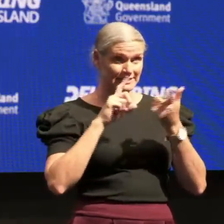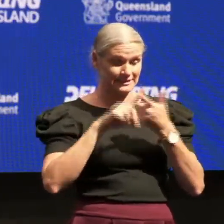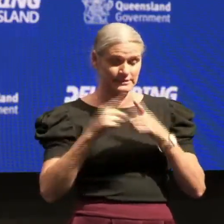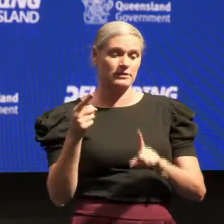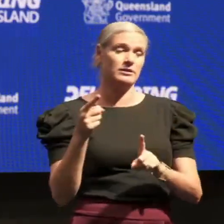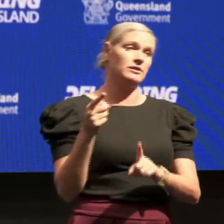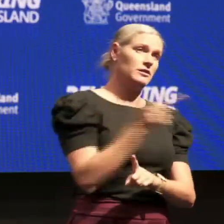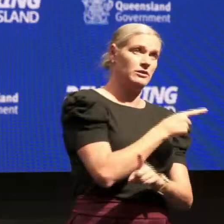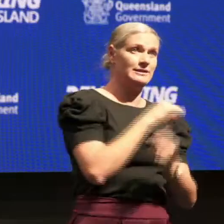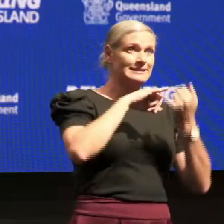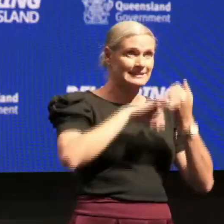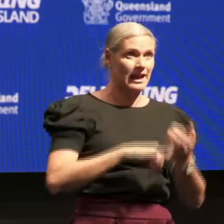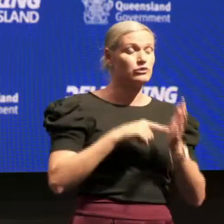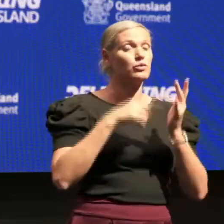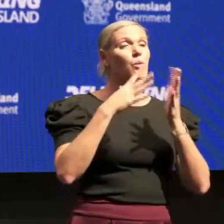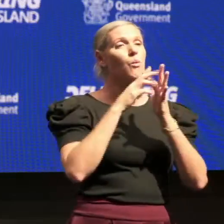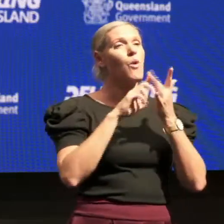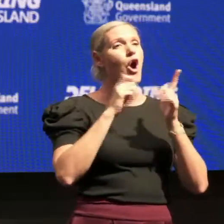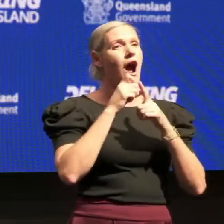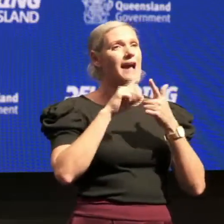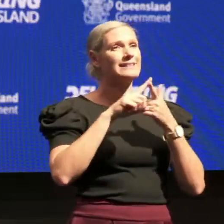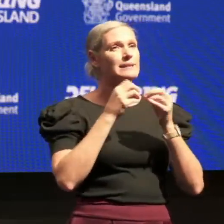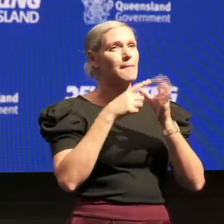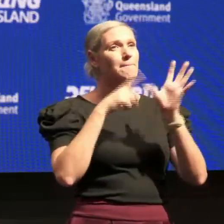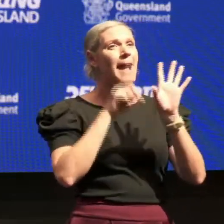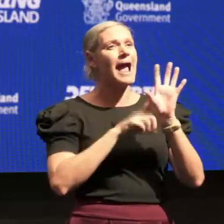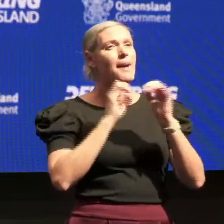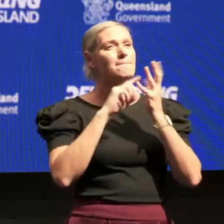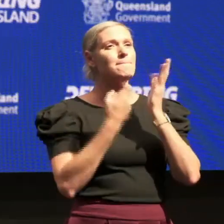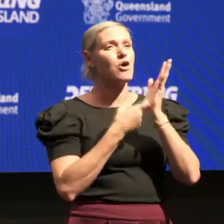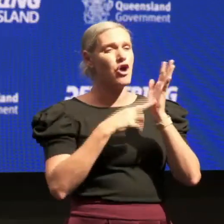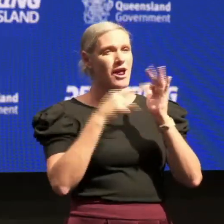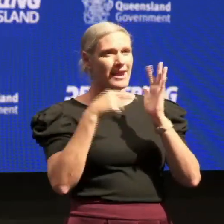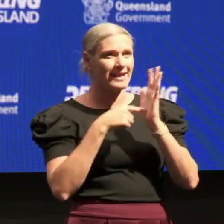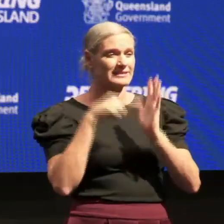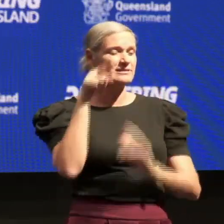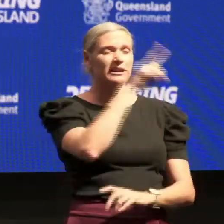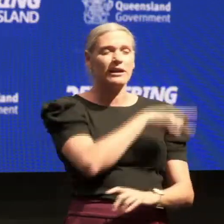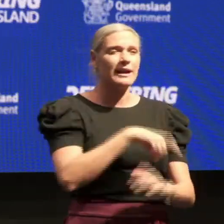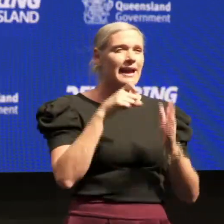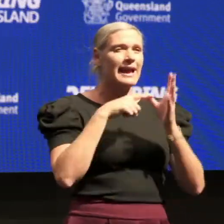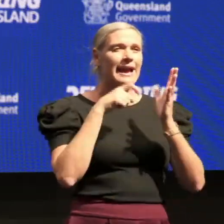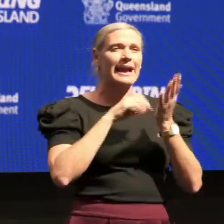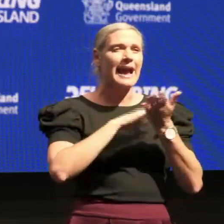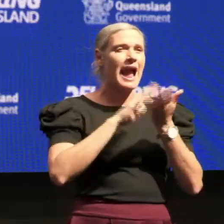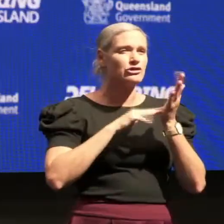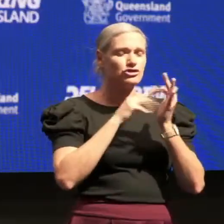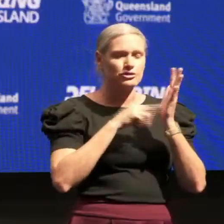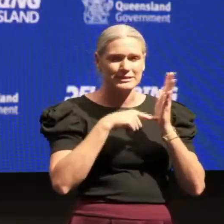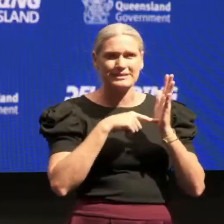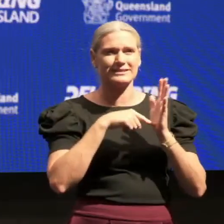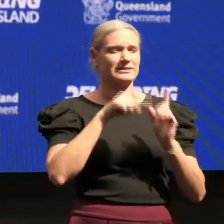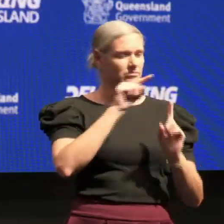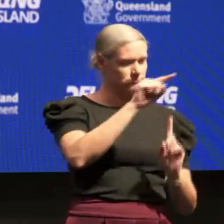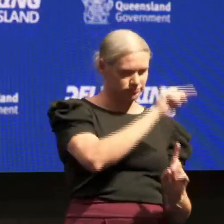even further south to the Wide Bay area today. So that includes catchments of the Baffle, the Boyne,